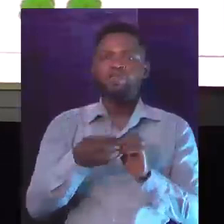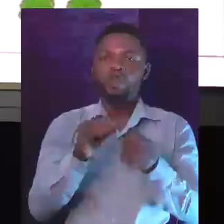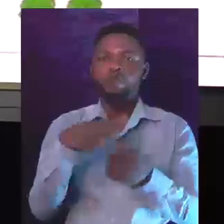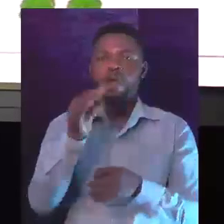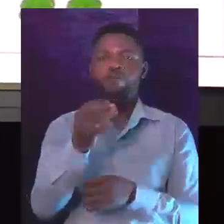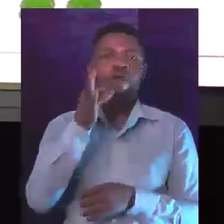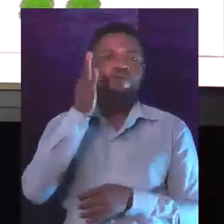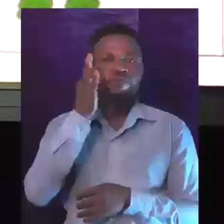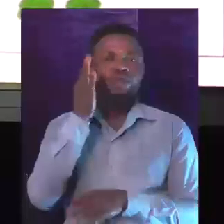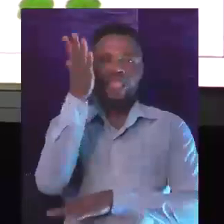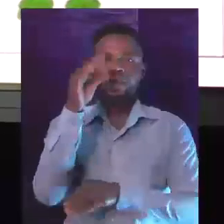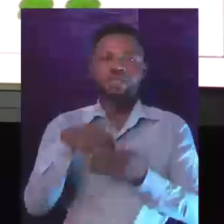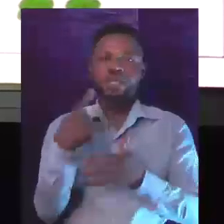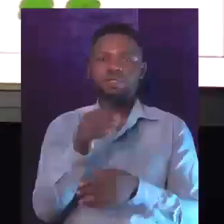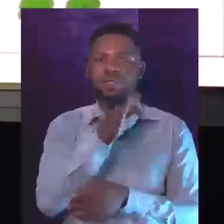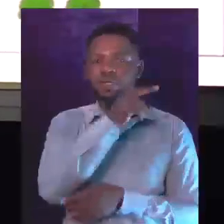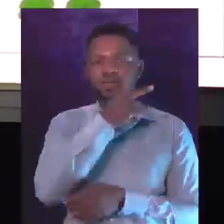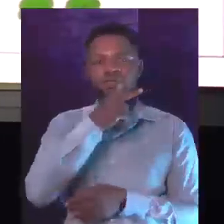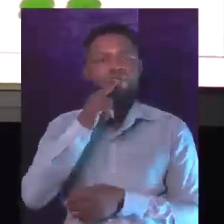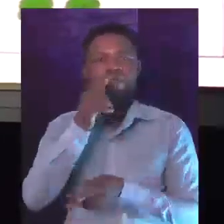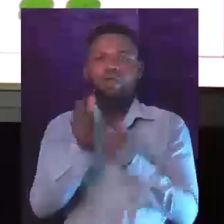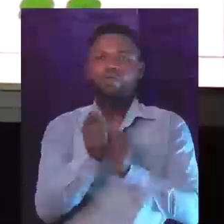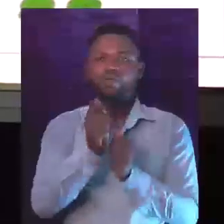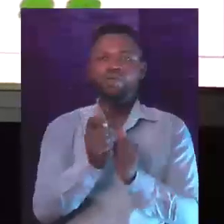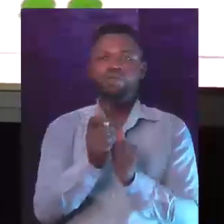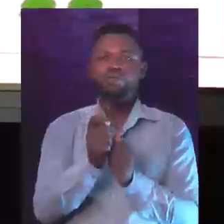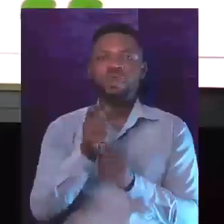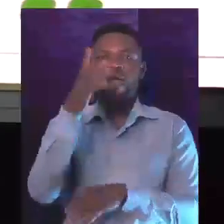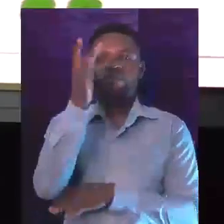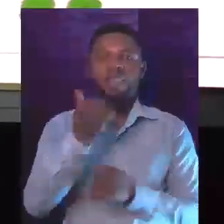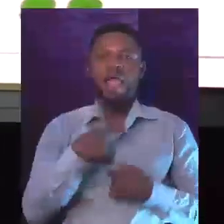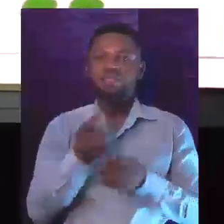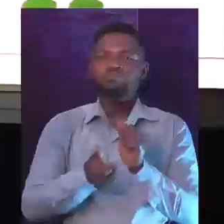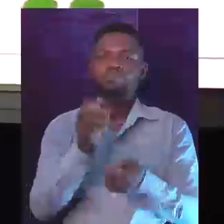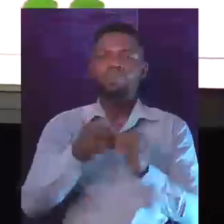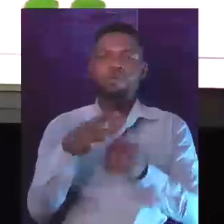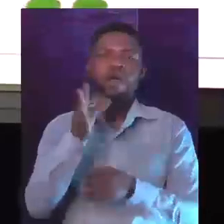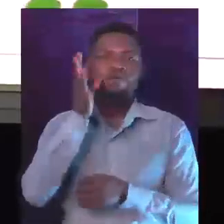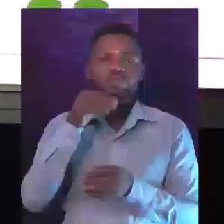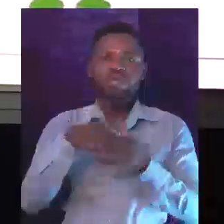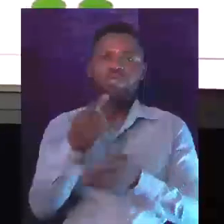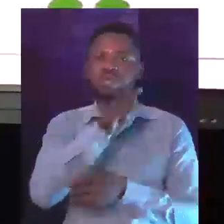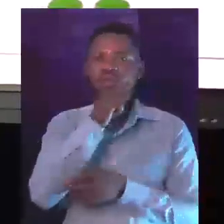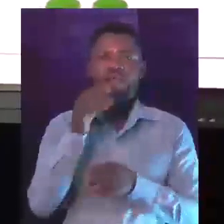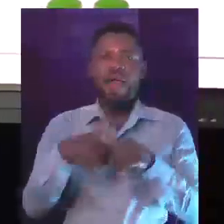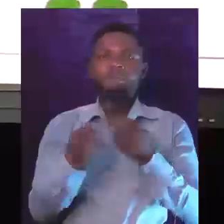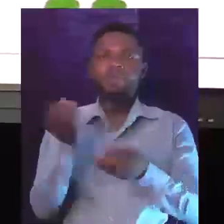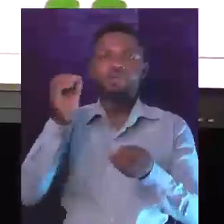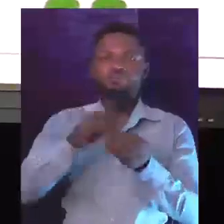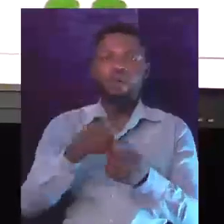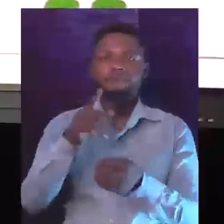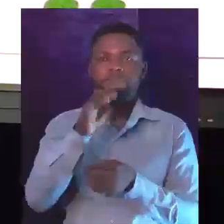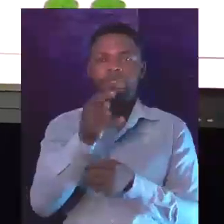fruit trees in a garden. So now we say, which fruit has the most number of trees in the garden? How many more peach trees are there